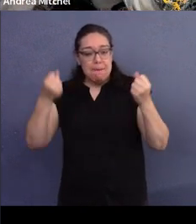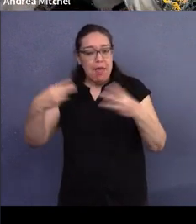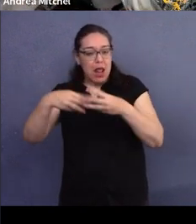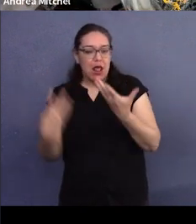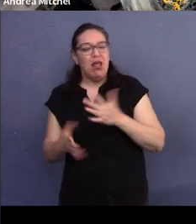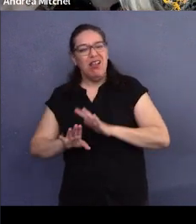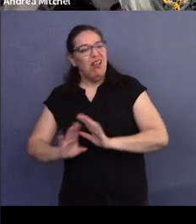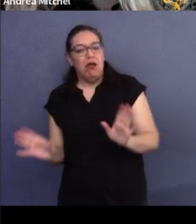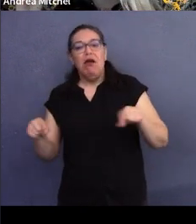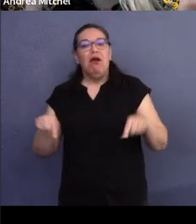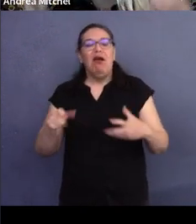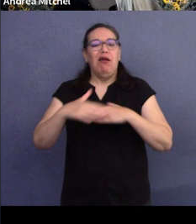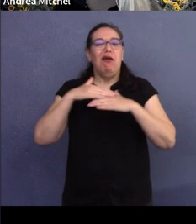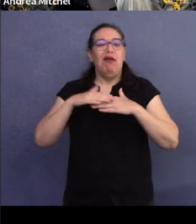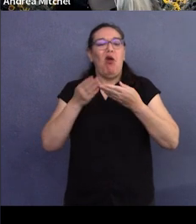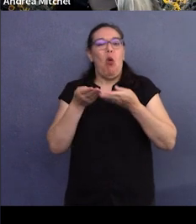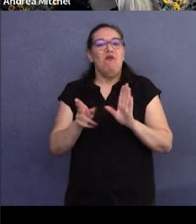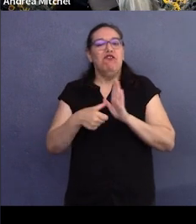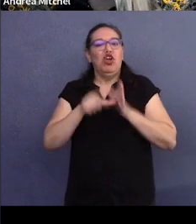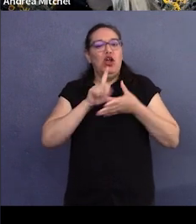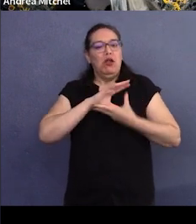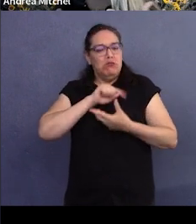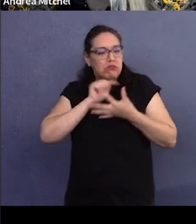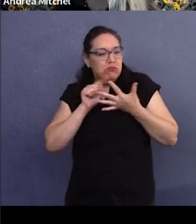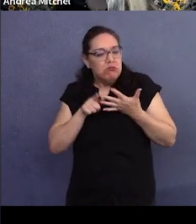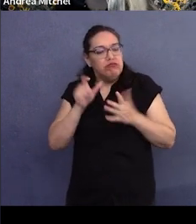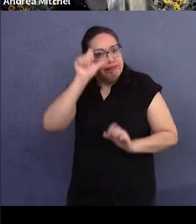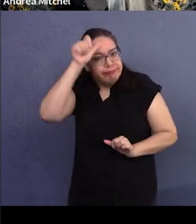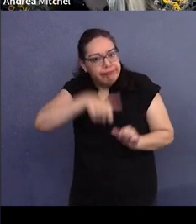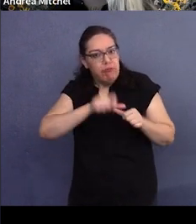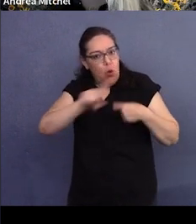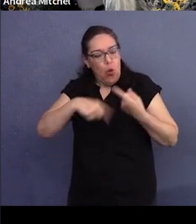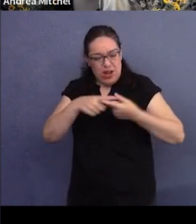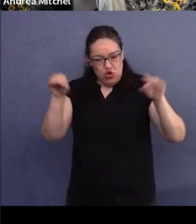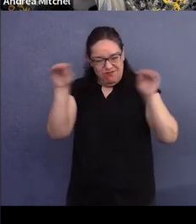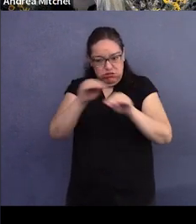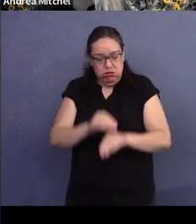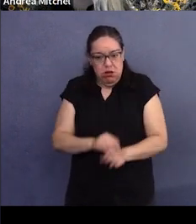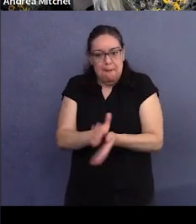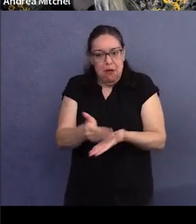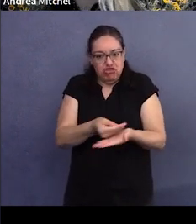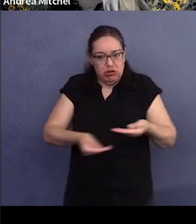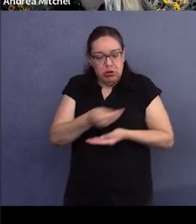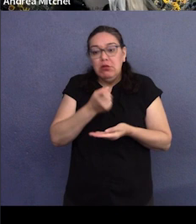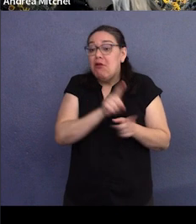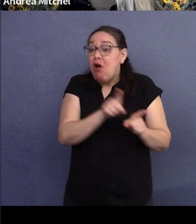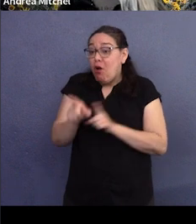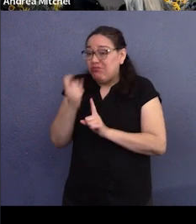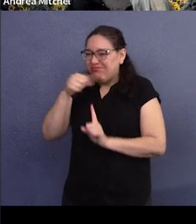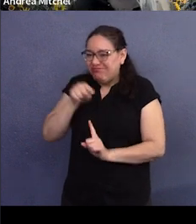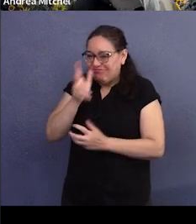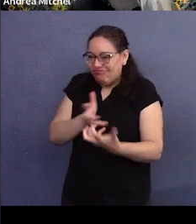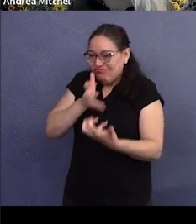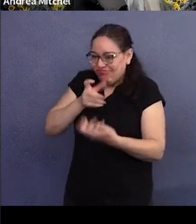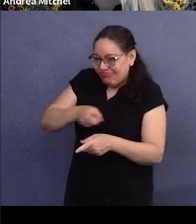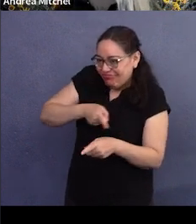you an overview of things you should really be thoughtful of when you're creating your budgets. This also will be specific towards